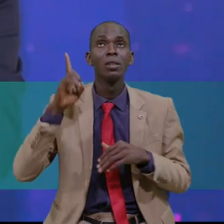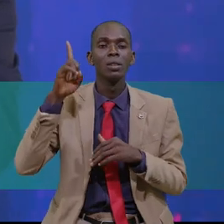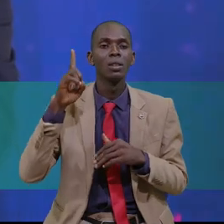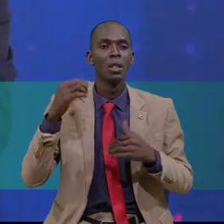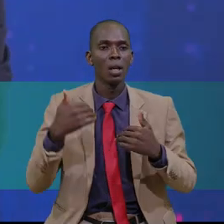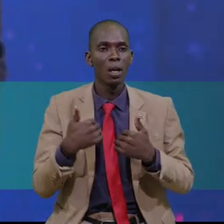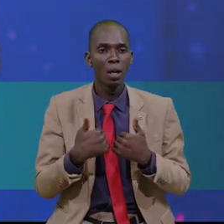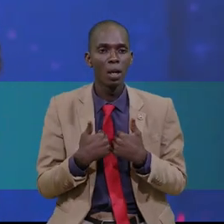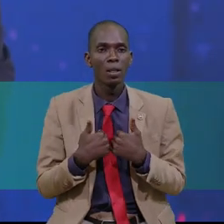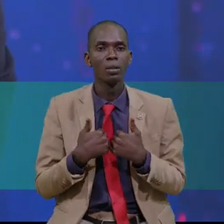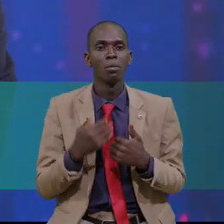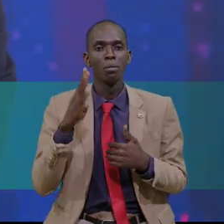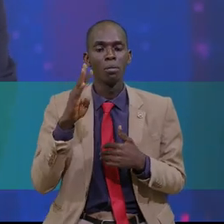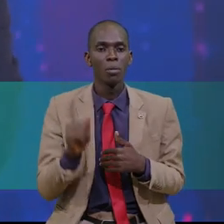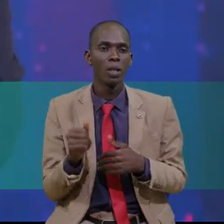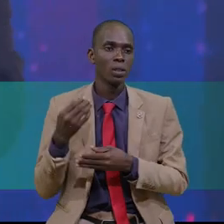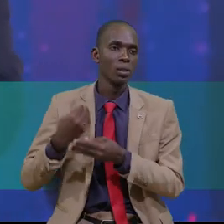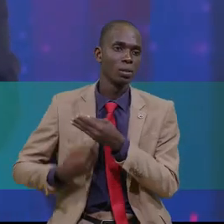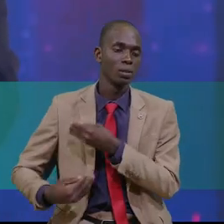he has by inheritance